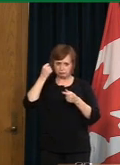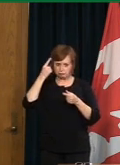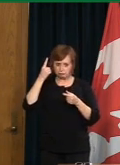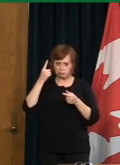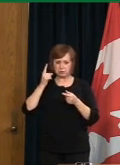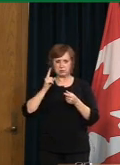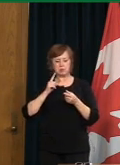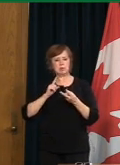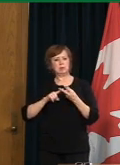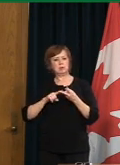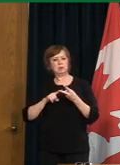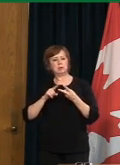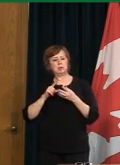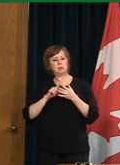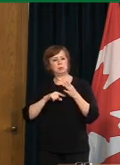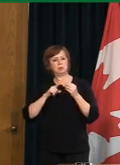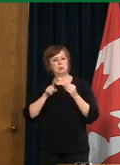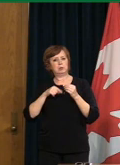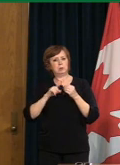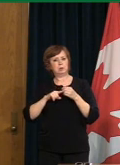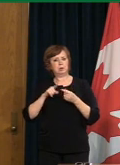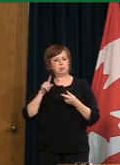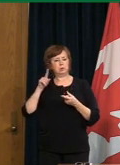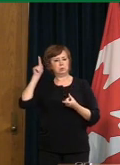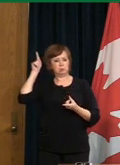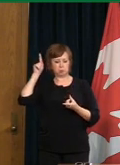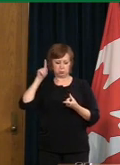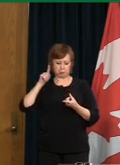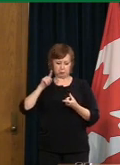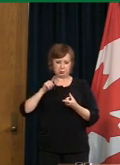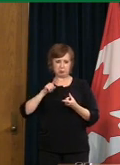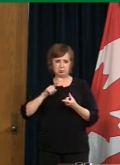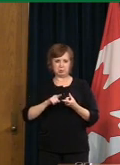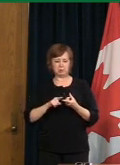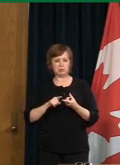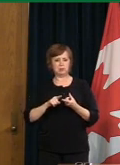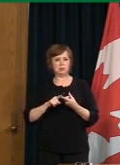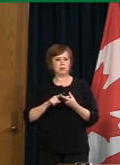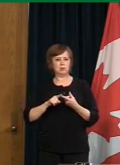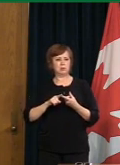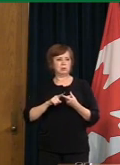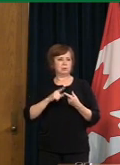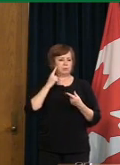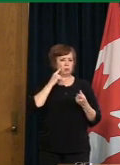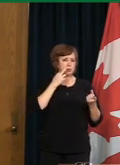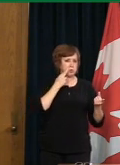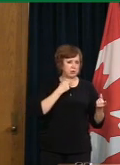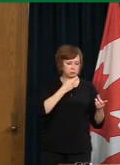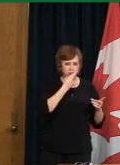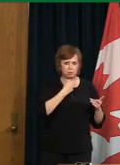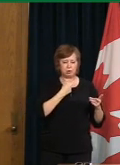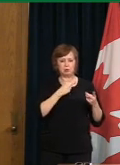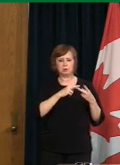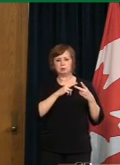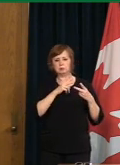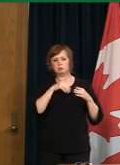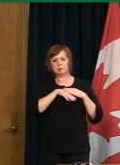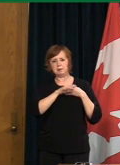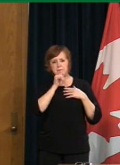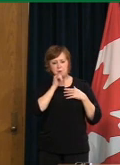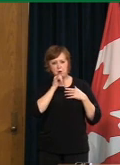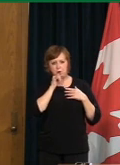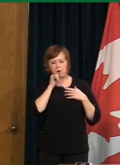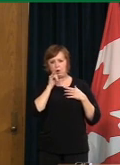far can we go with reducing activities or reducing limits inside restaurants and bars before we have to do